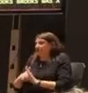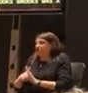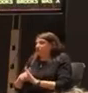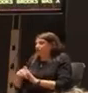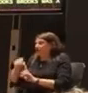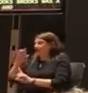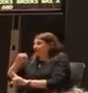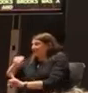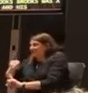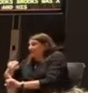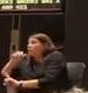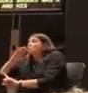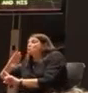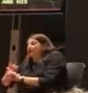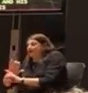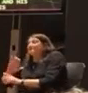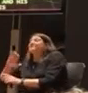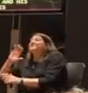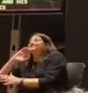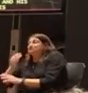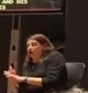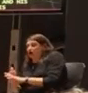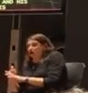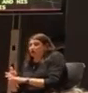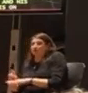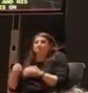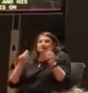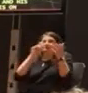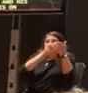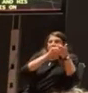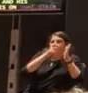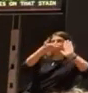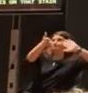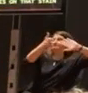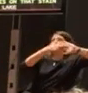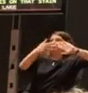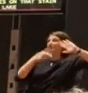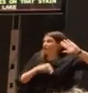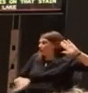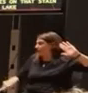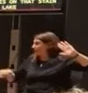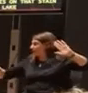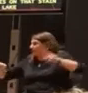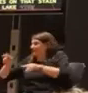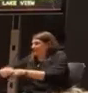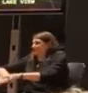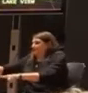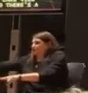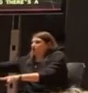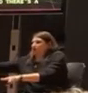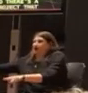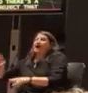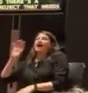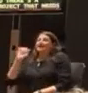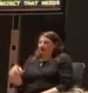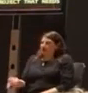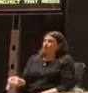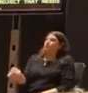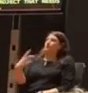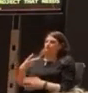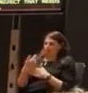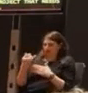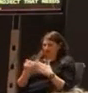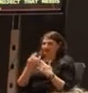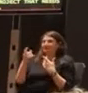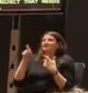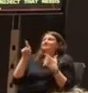his daughter, all of them like they're at Lakeview Cemetery. So there's a research project that needs to be told. I'm retired, I'm doing too